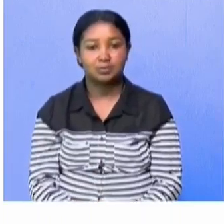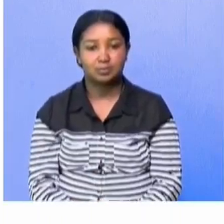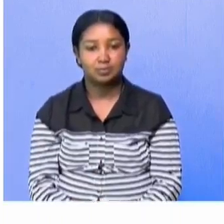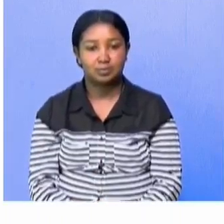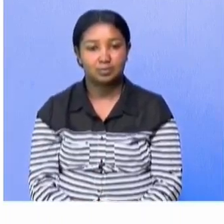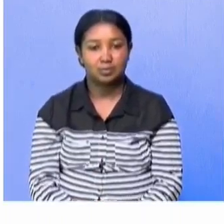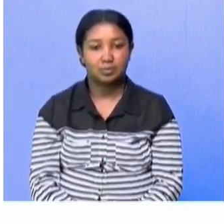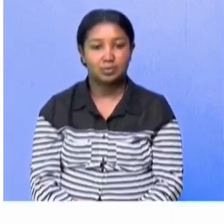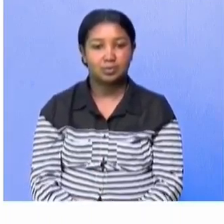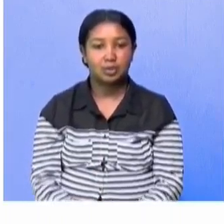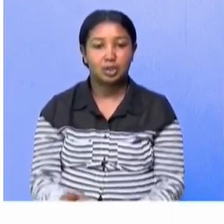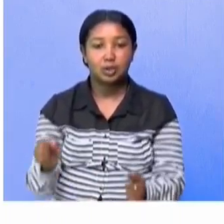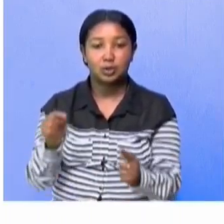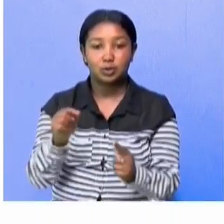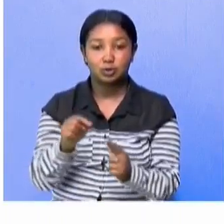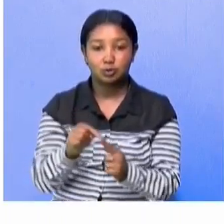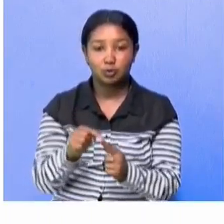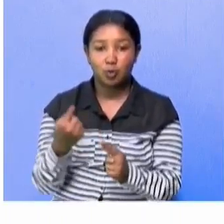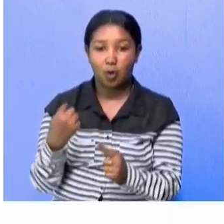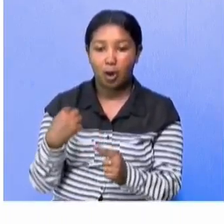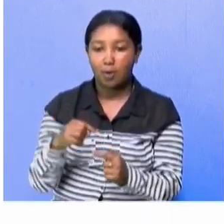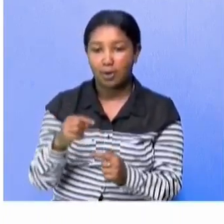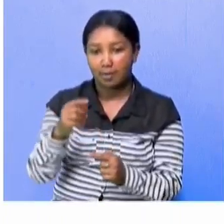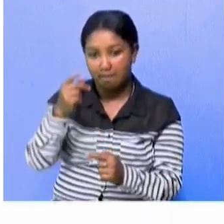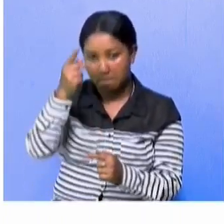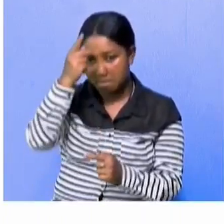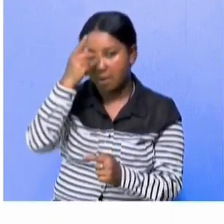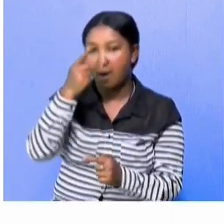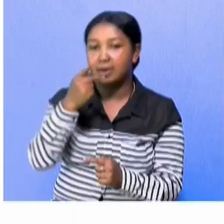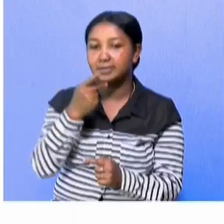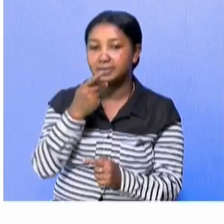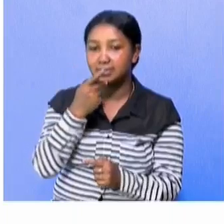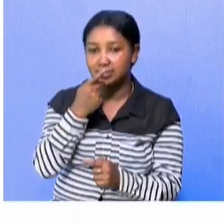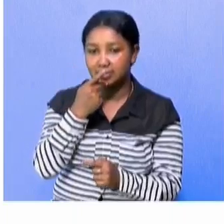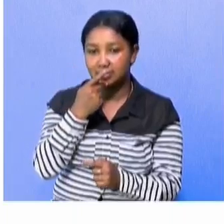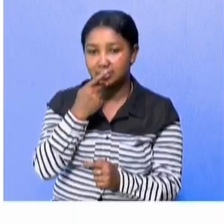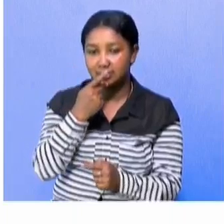to our parents